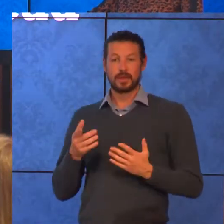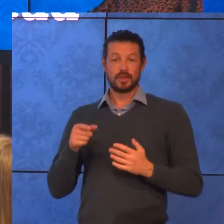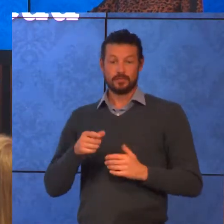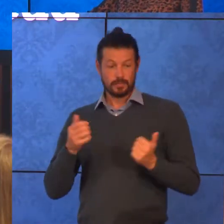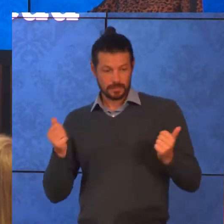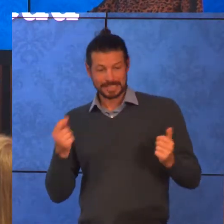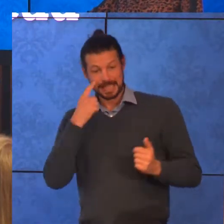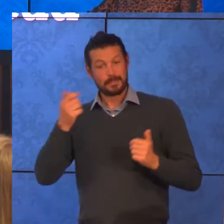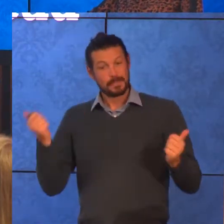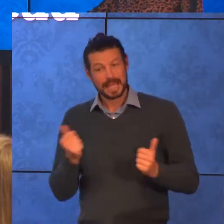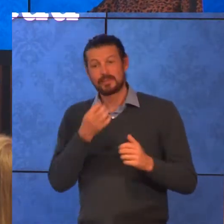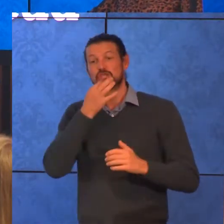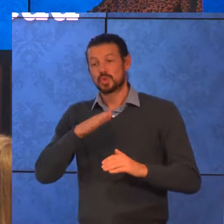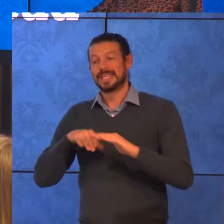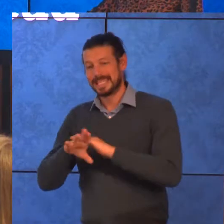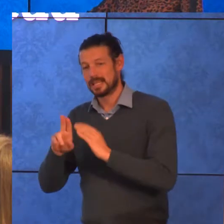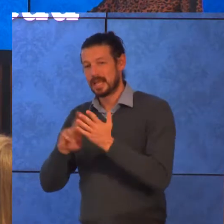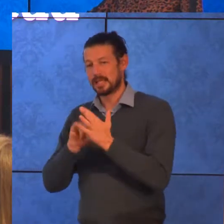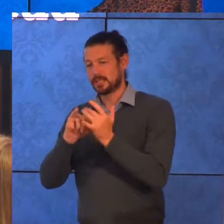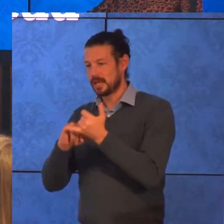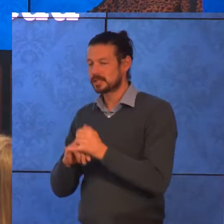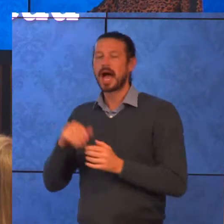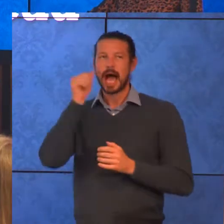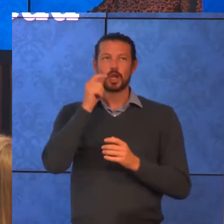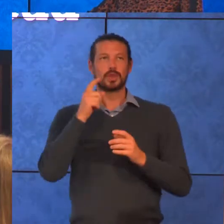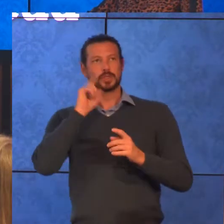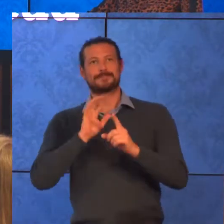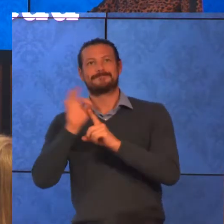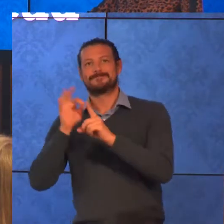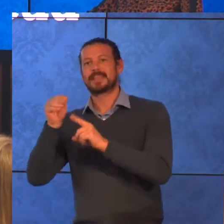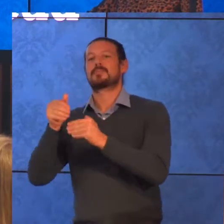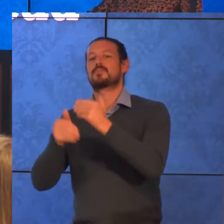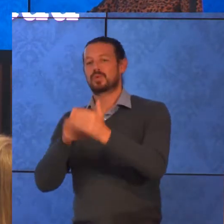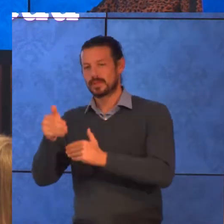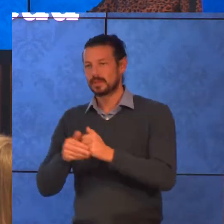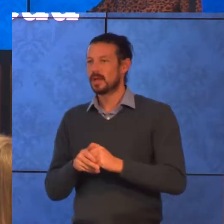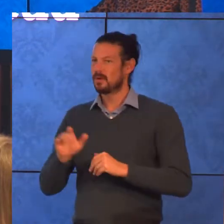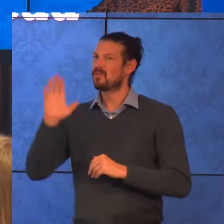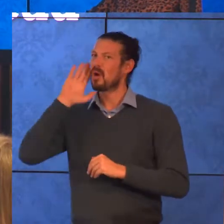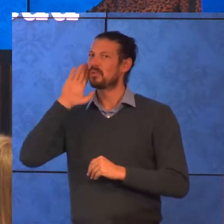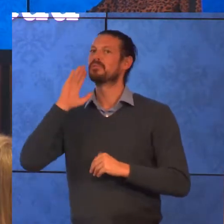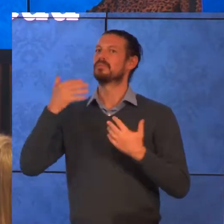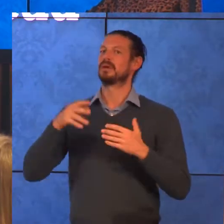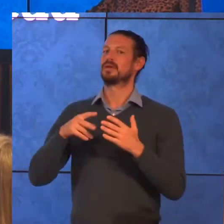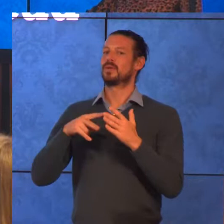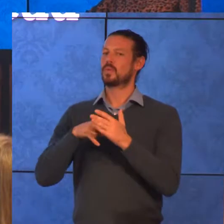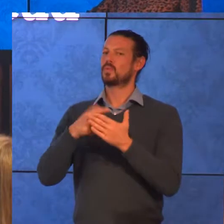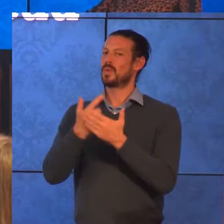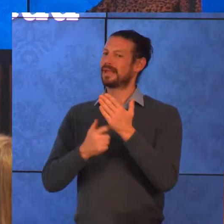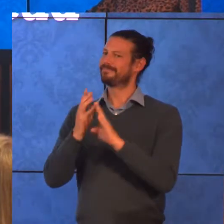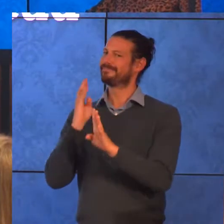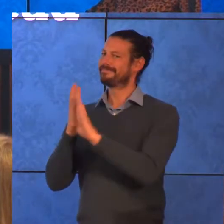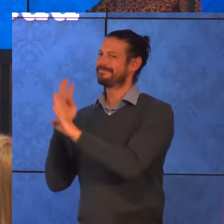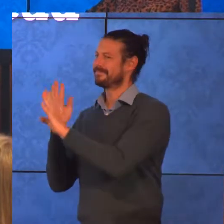scheme. I know the changes are afoot and you're trying to do stuff to streamline that process, but people are reporting that there are still backlogs, there are still no